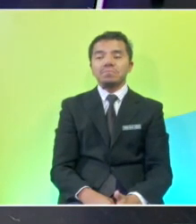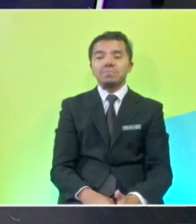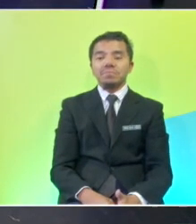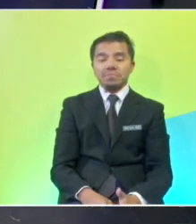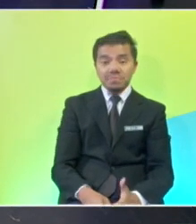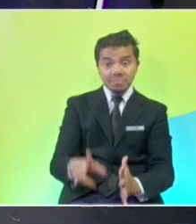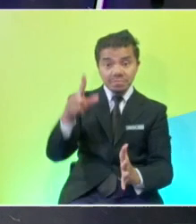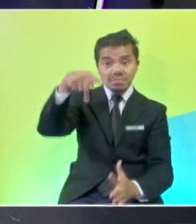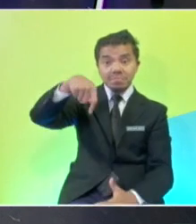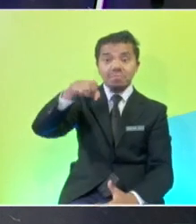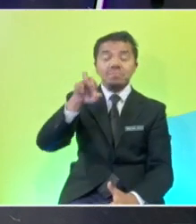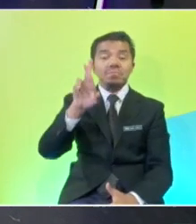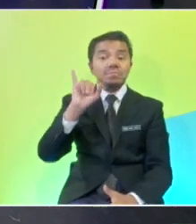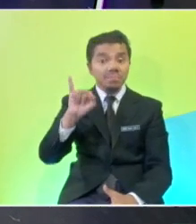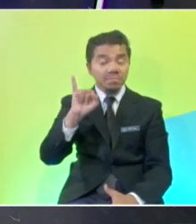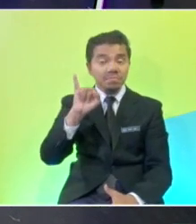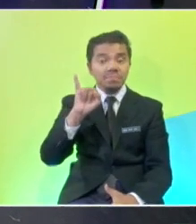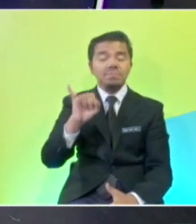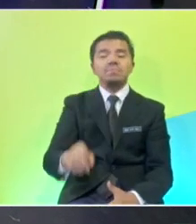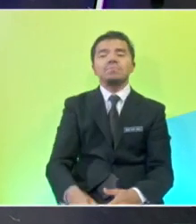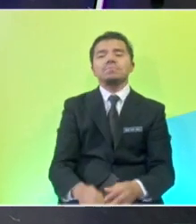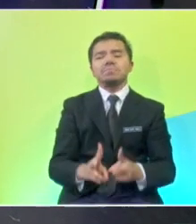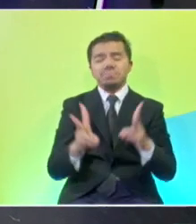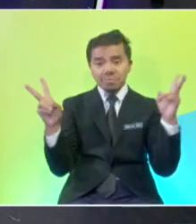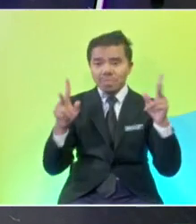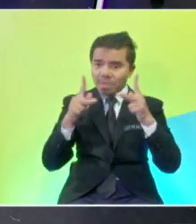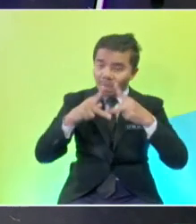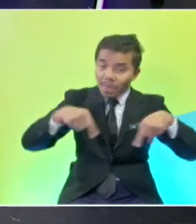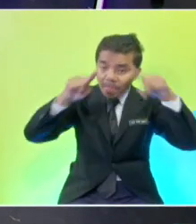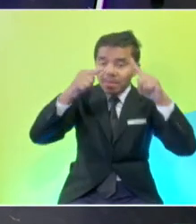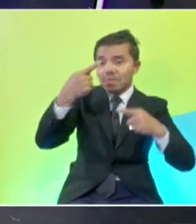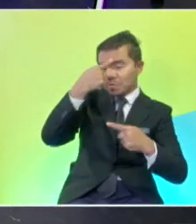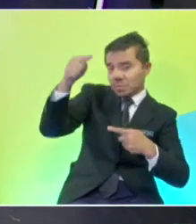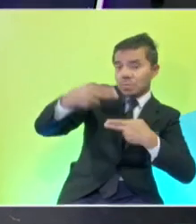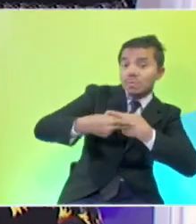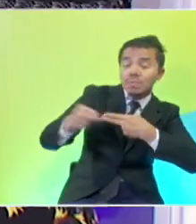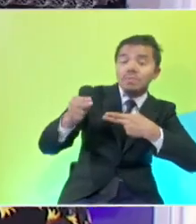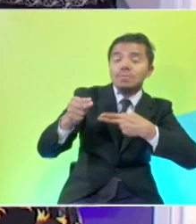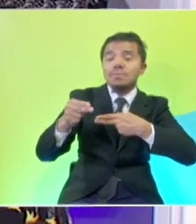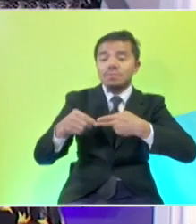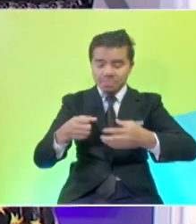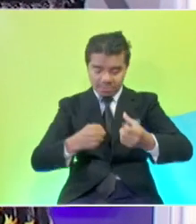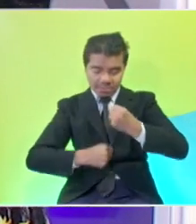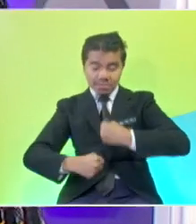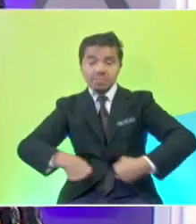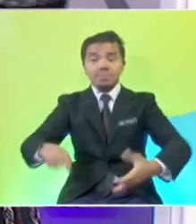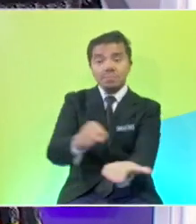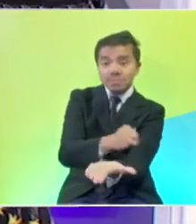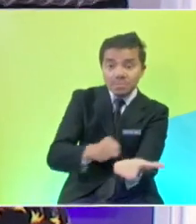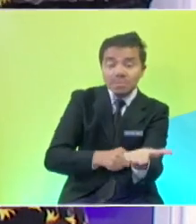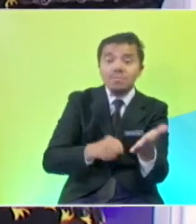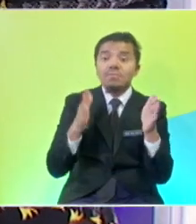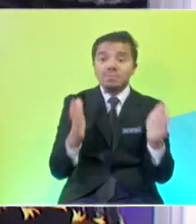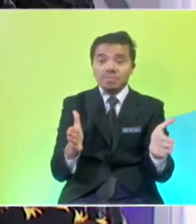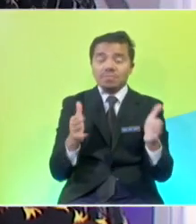well. Exactly. I see. Okay, So okay. there's people. Sometimes we will think about why these people look like this, right? Yeah. This is because